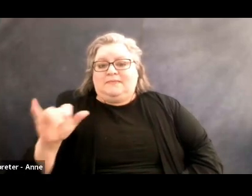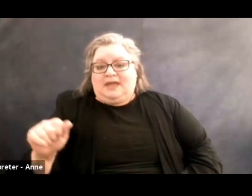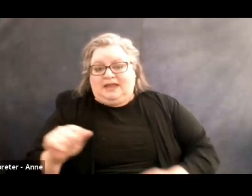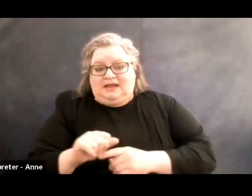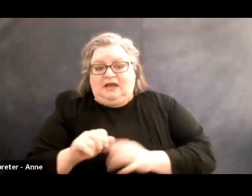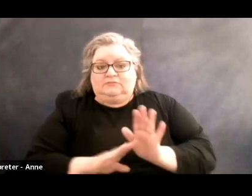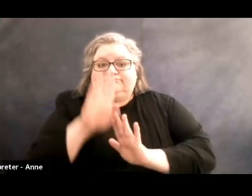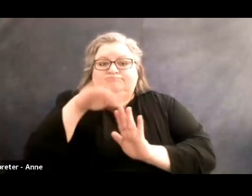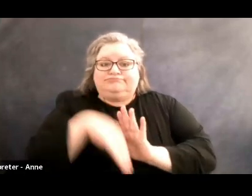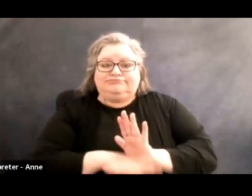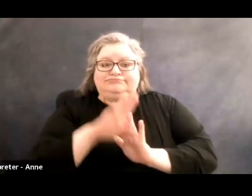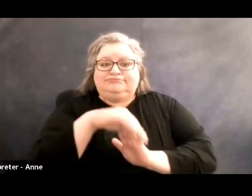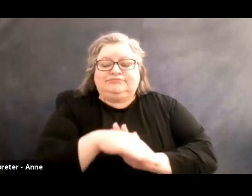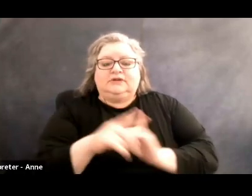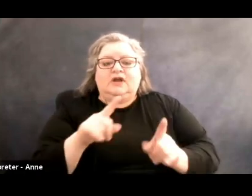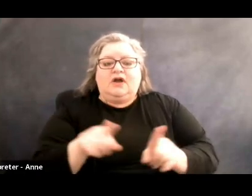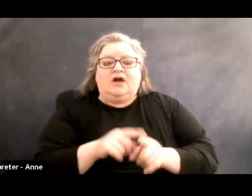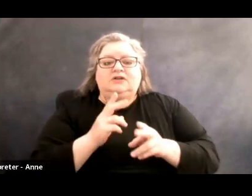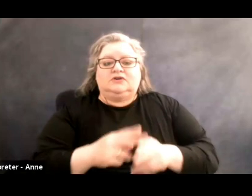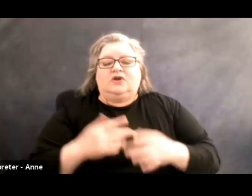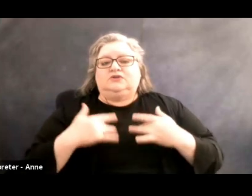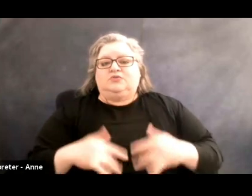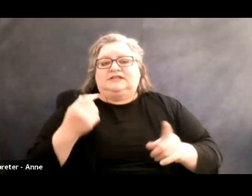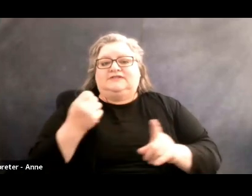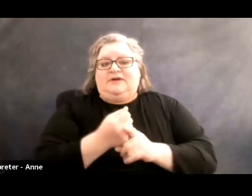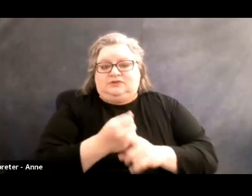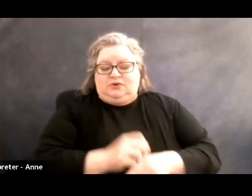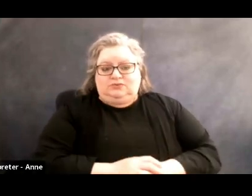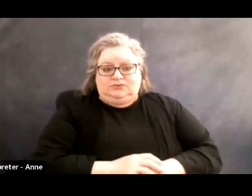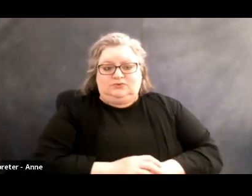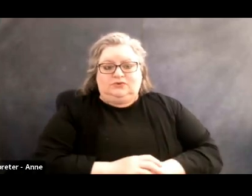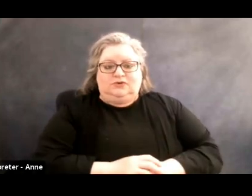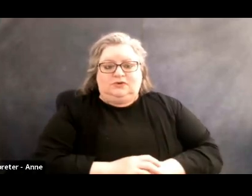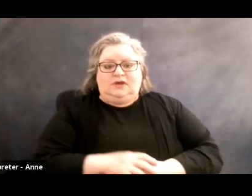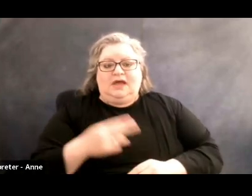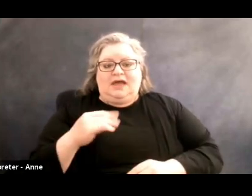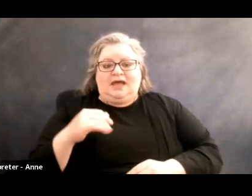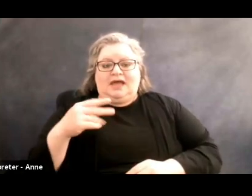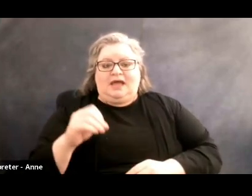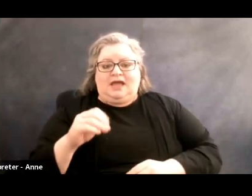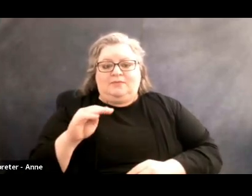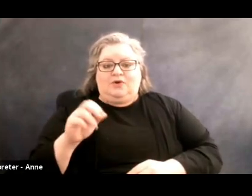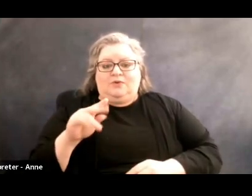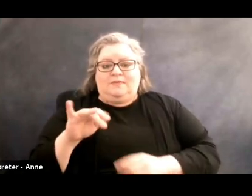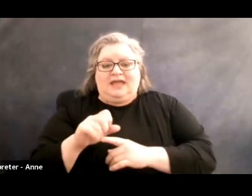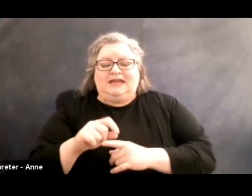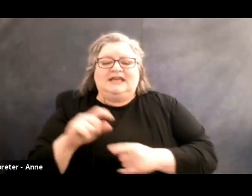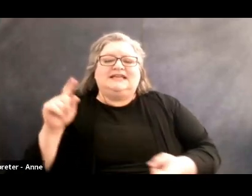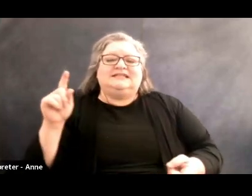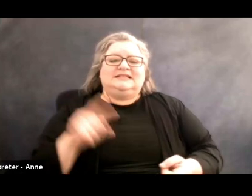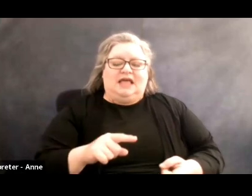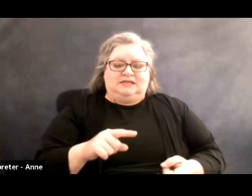lows, also known as depressive episodes. Hypomania is less extreme than